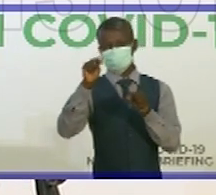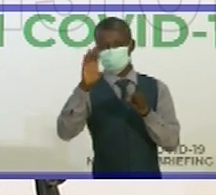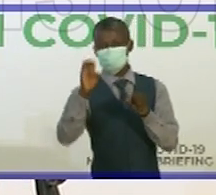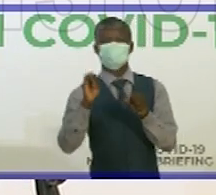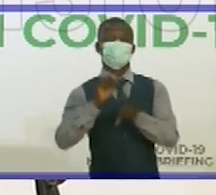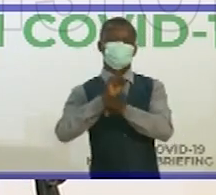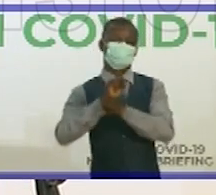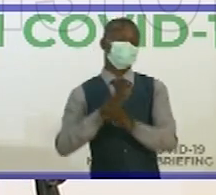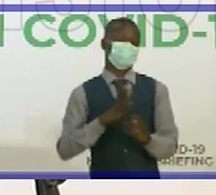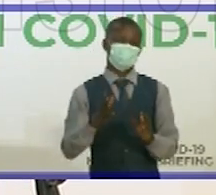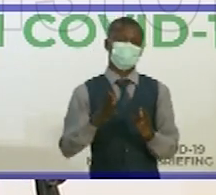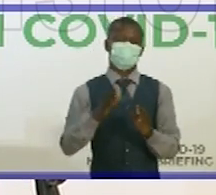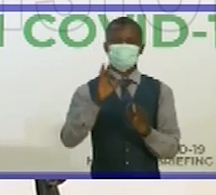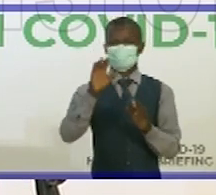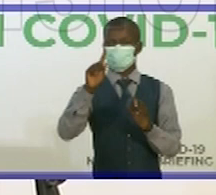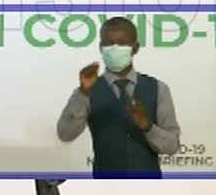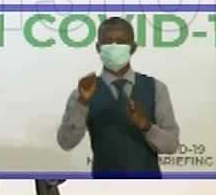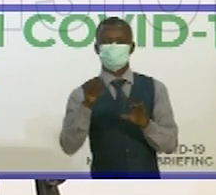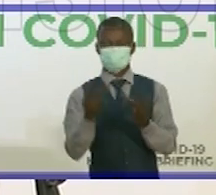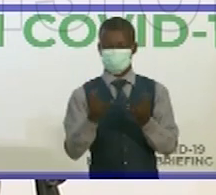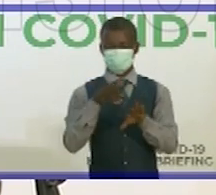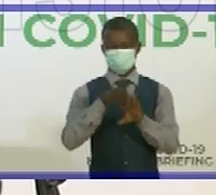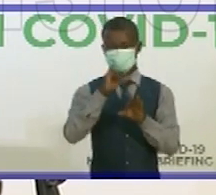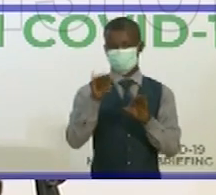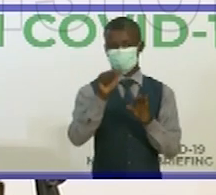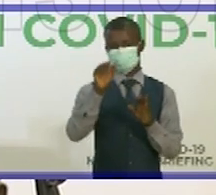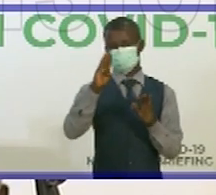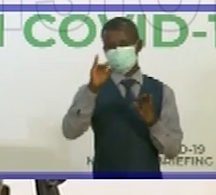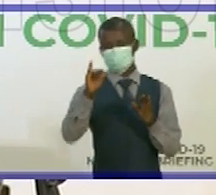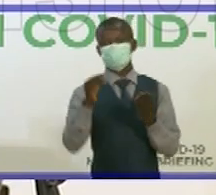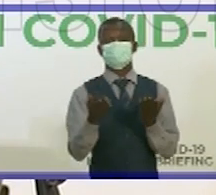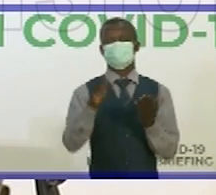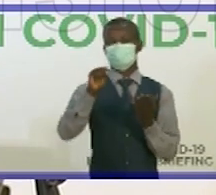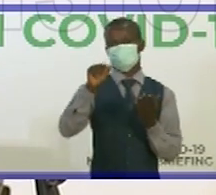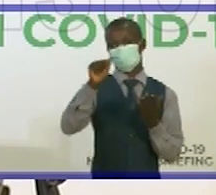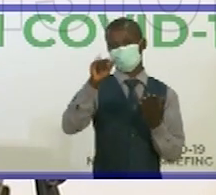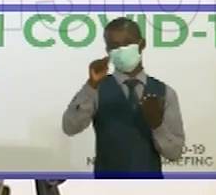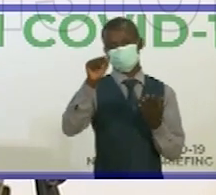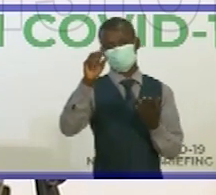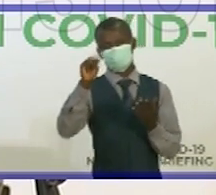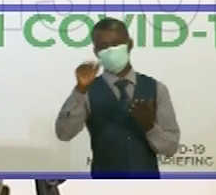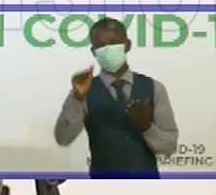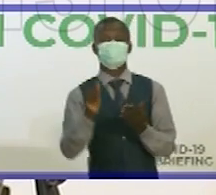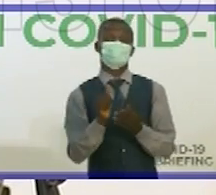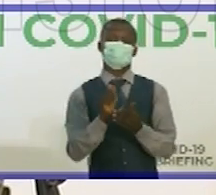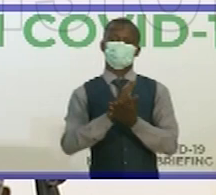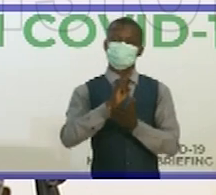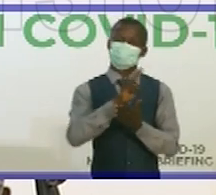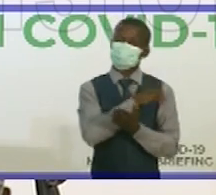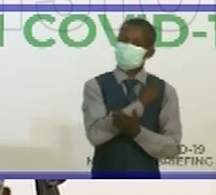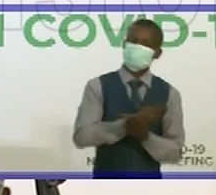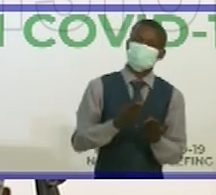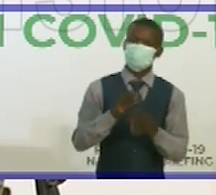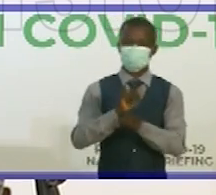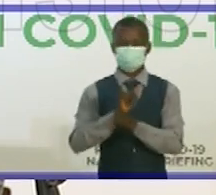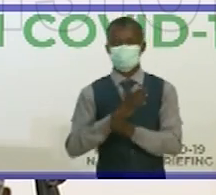is functional, FMC Jabi is functional, Maitama District Hospital is functional, the Disday Dome,